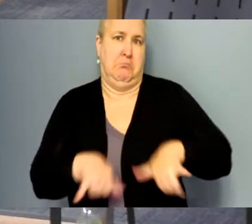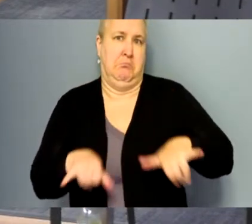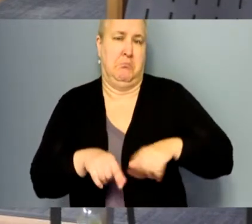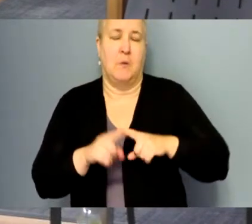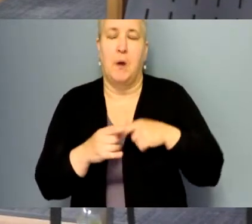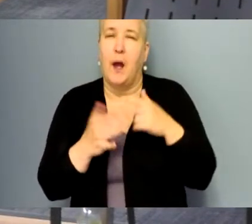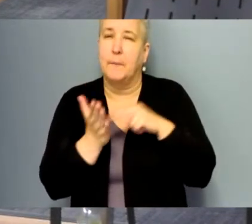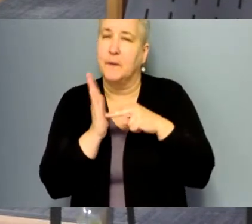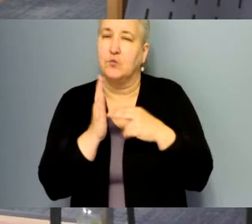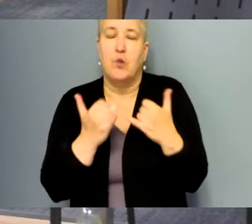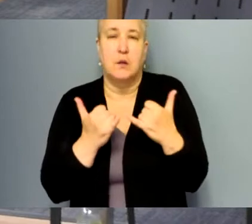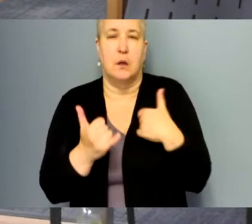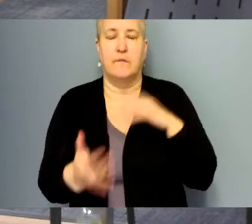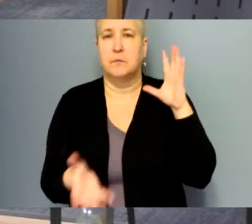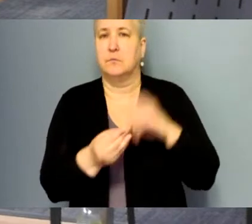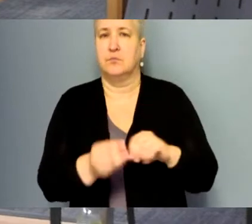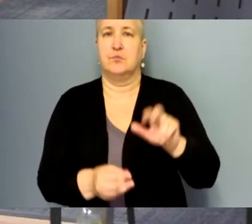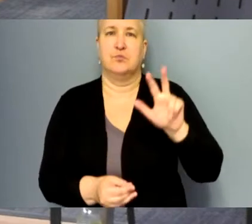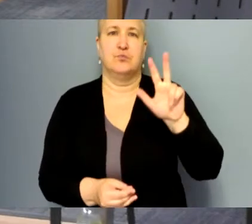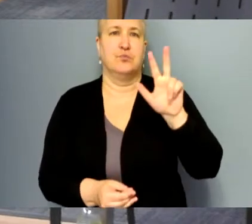right now, there's about